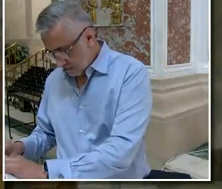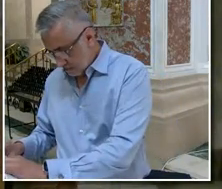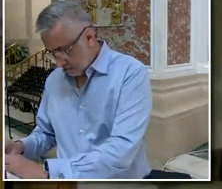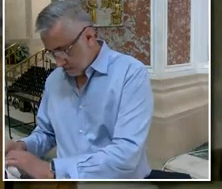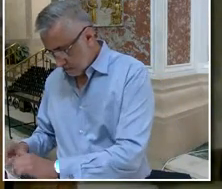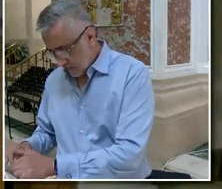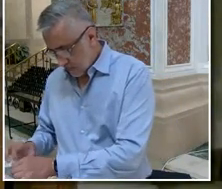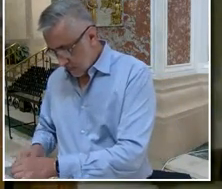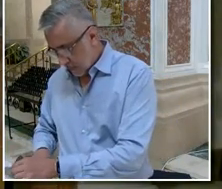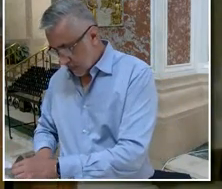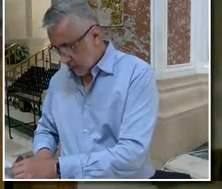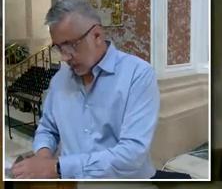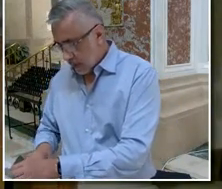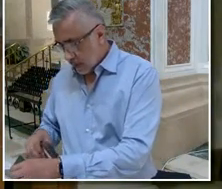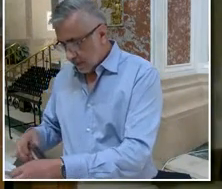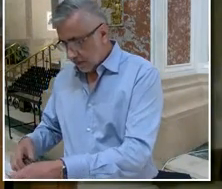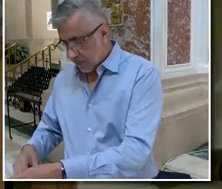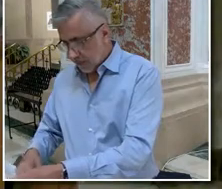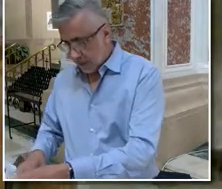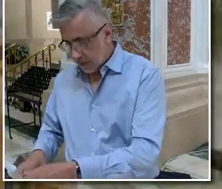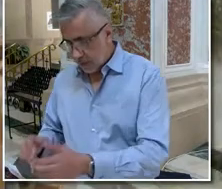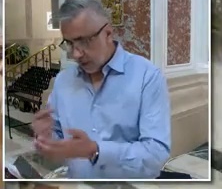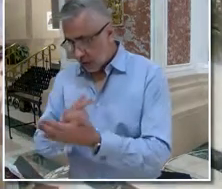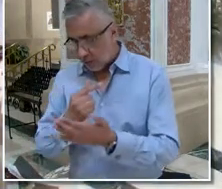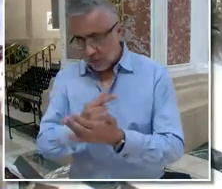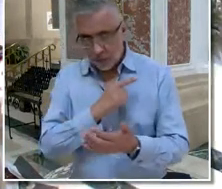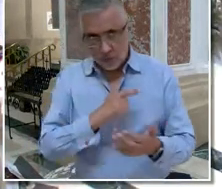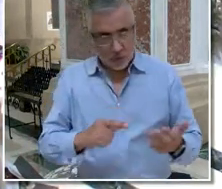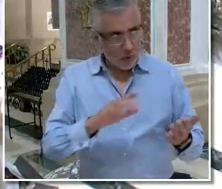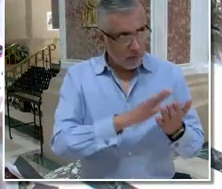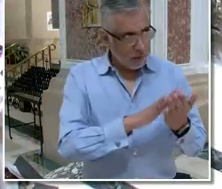The Gospel of the Lord.